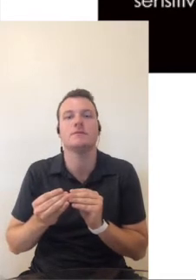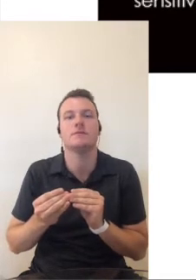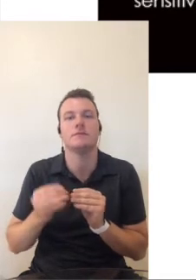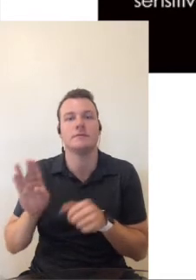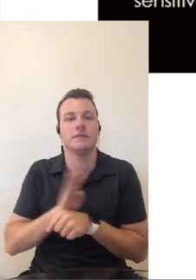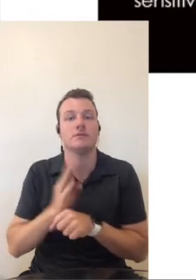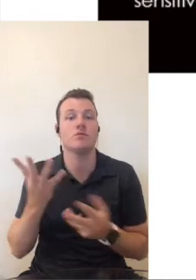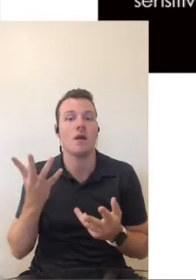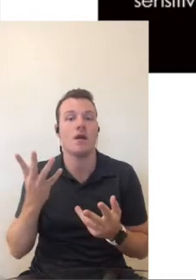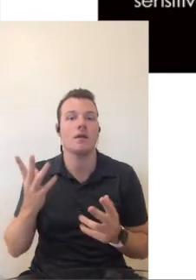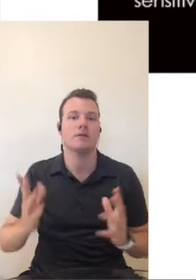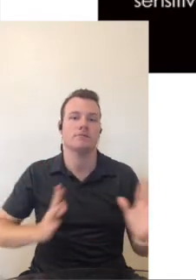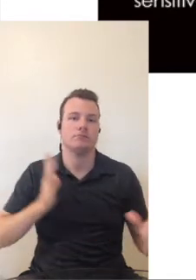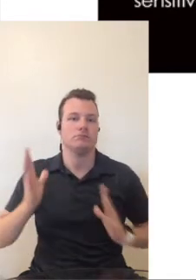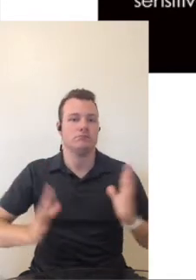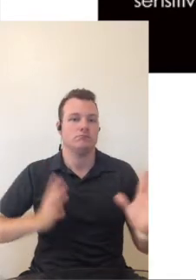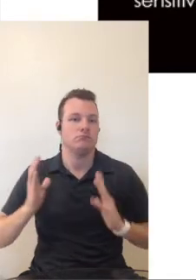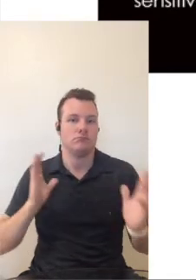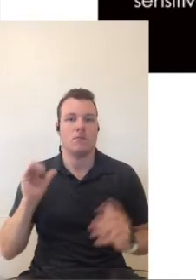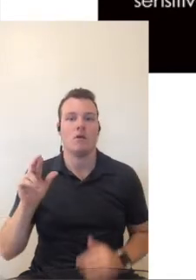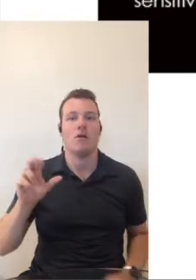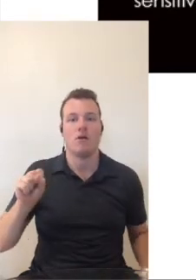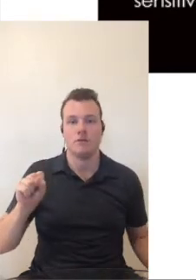business are exotic cars.